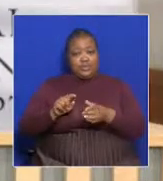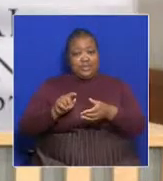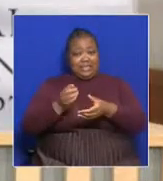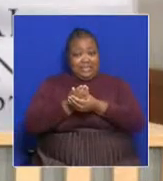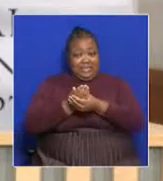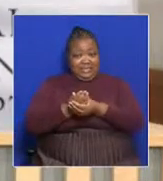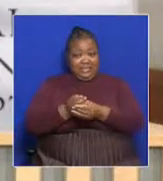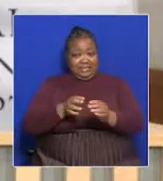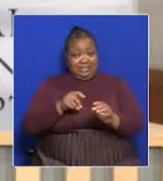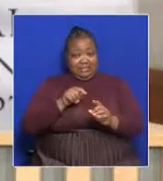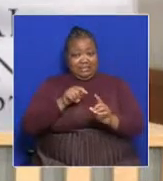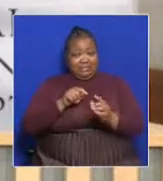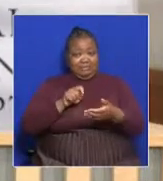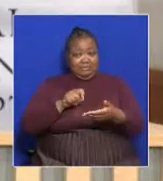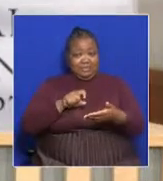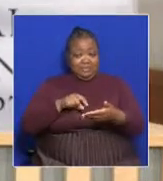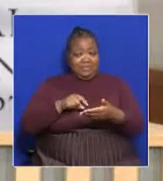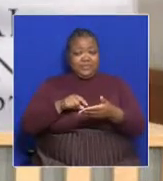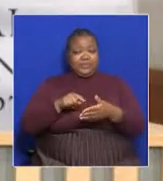you go over leaf.